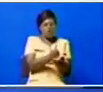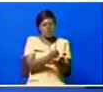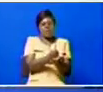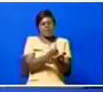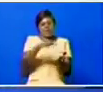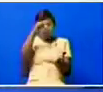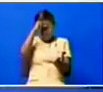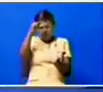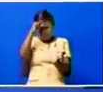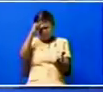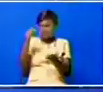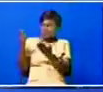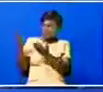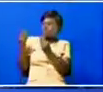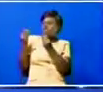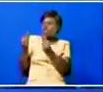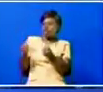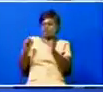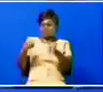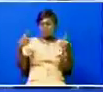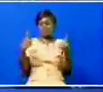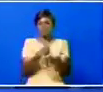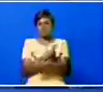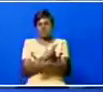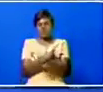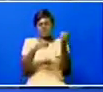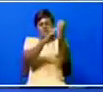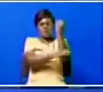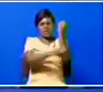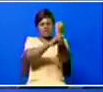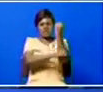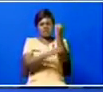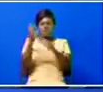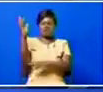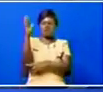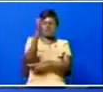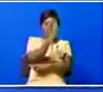the government handles this one could make all the difference to the country's dwindling